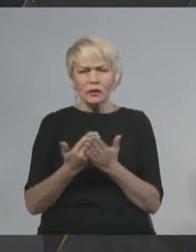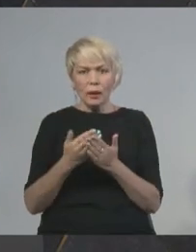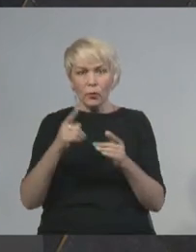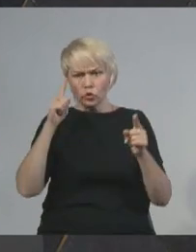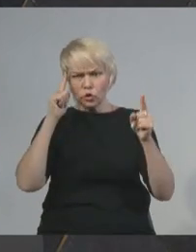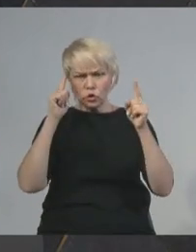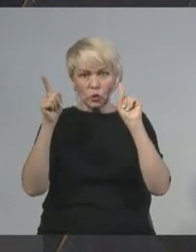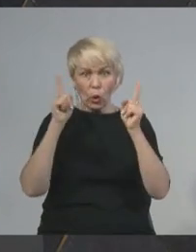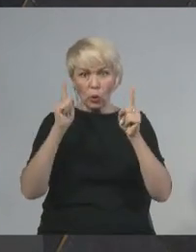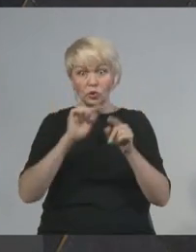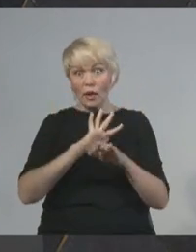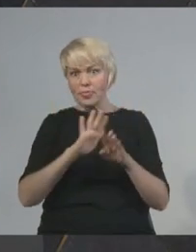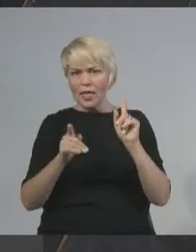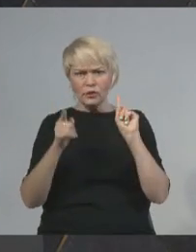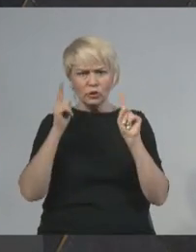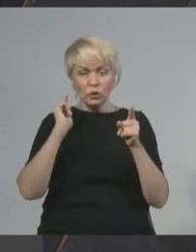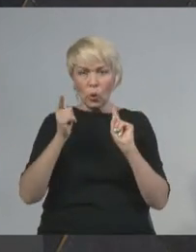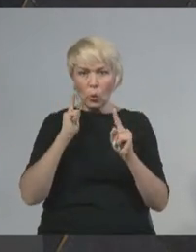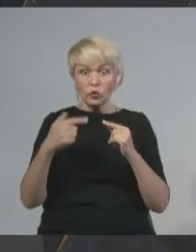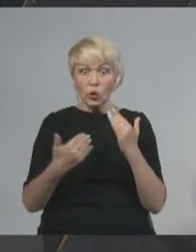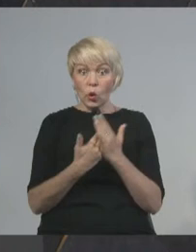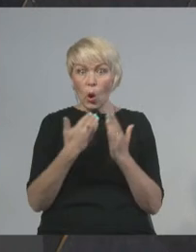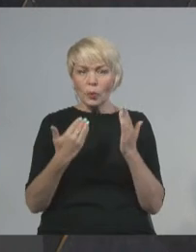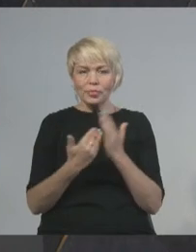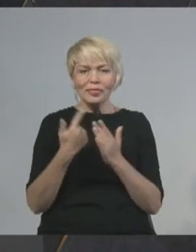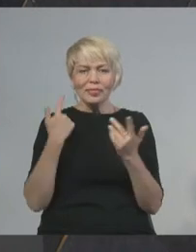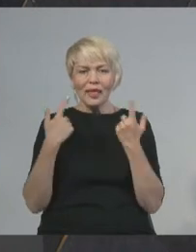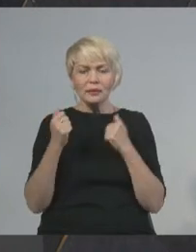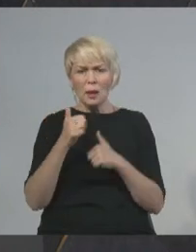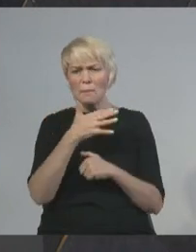content or shocking content